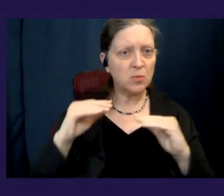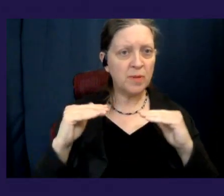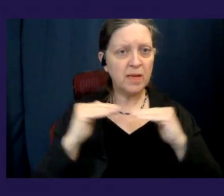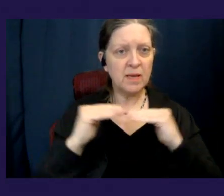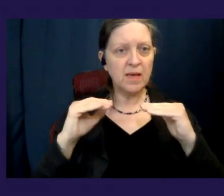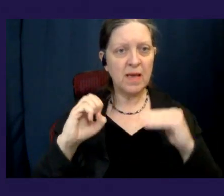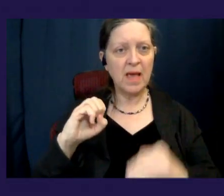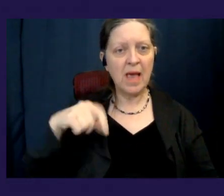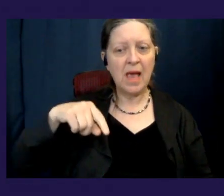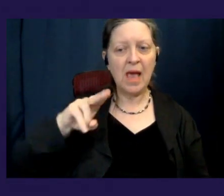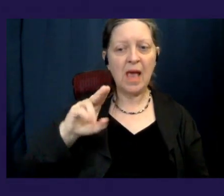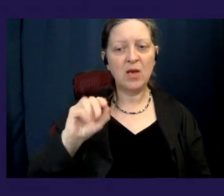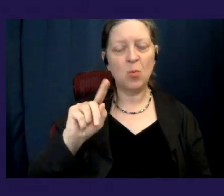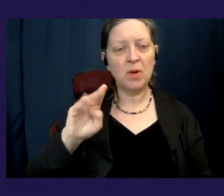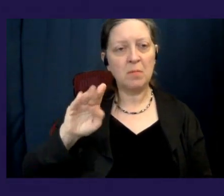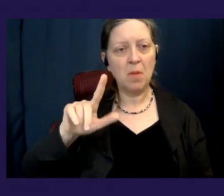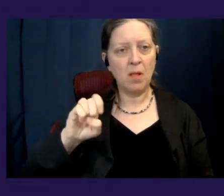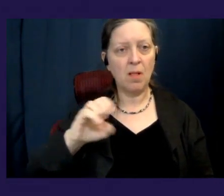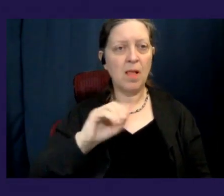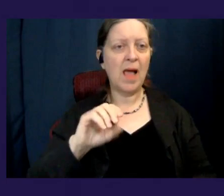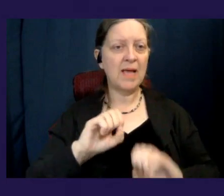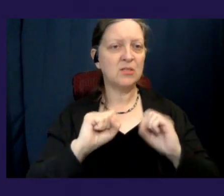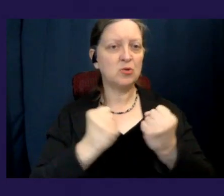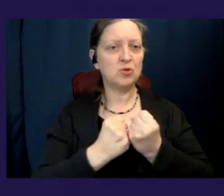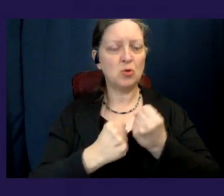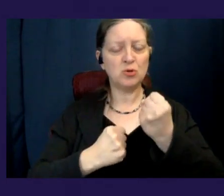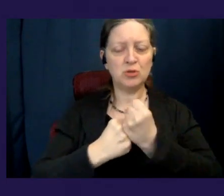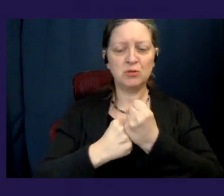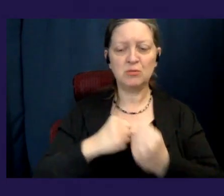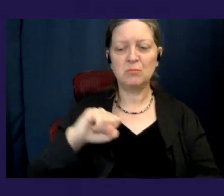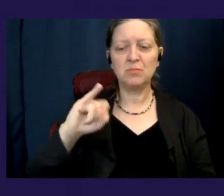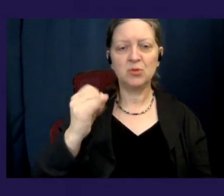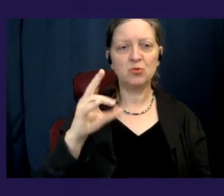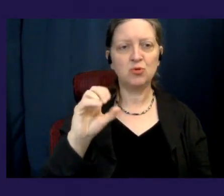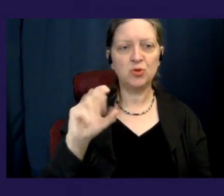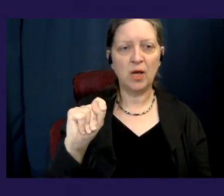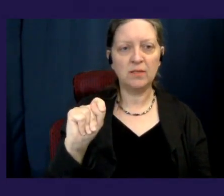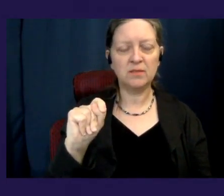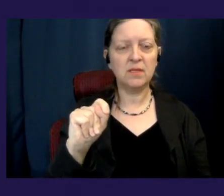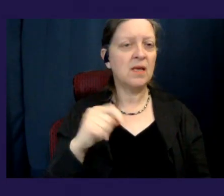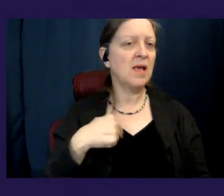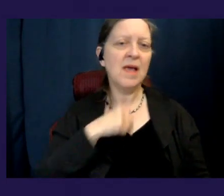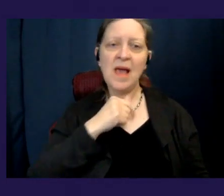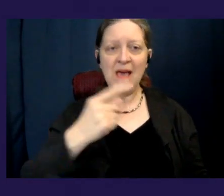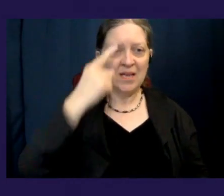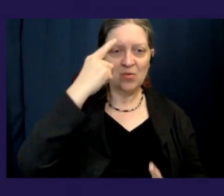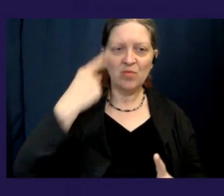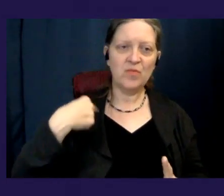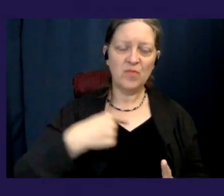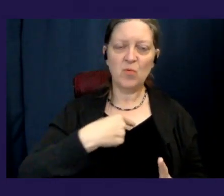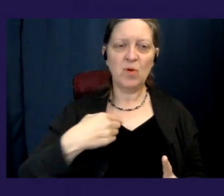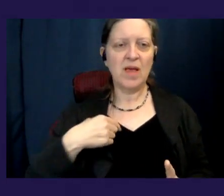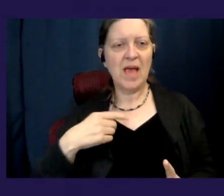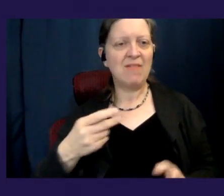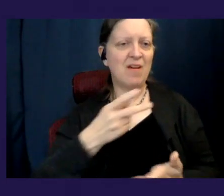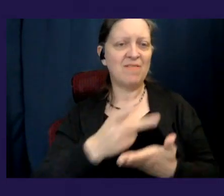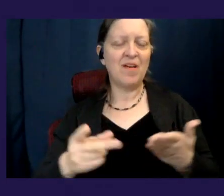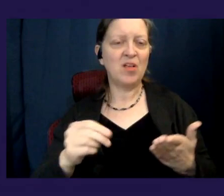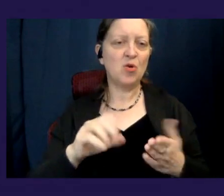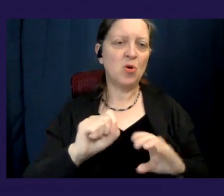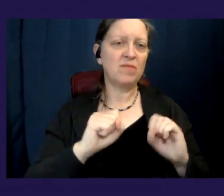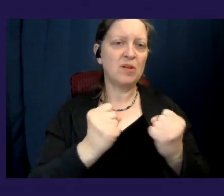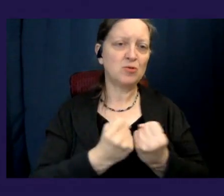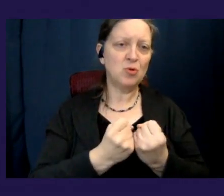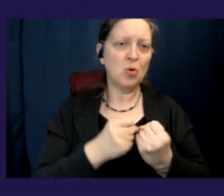a failure of conceptual concern or data support for understanding equity. I just don't think we're very good at doing it on the